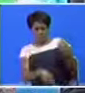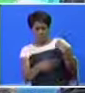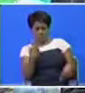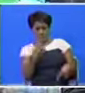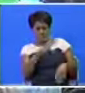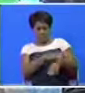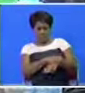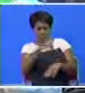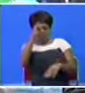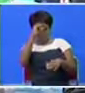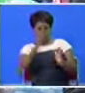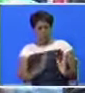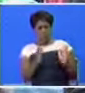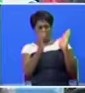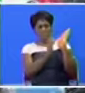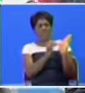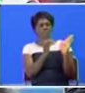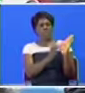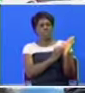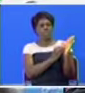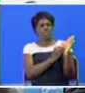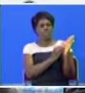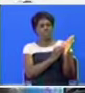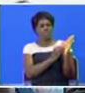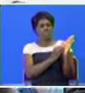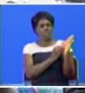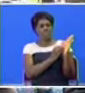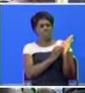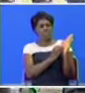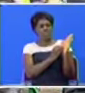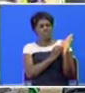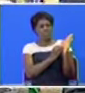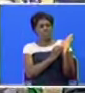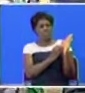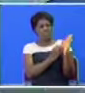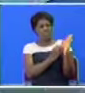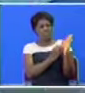the mantle come August 8th. Patrick Amimo, KTA News, Nairobi.